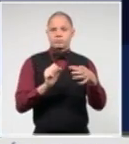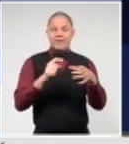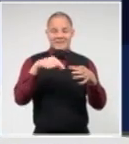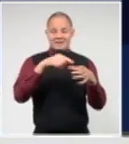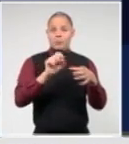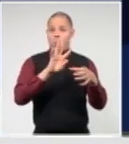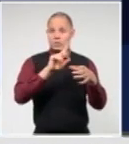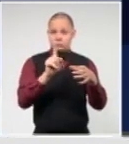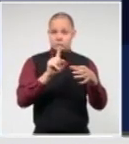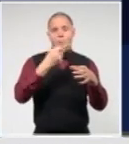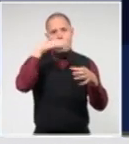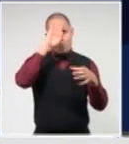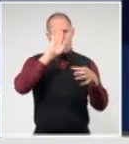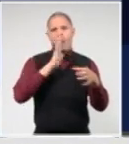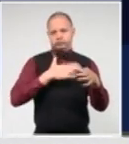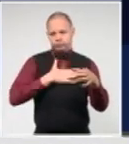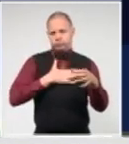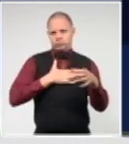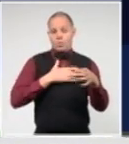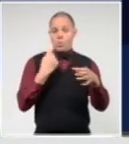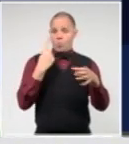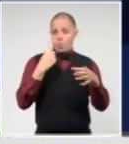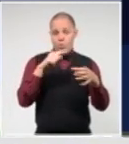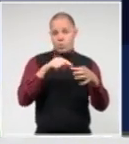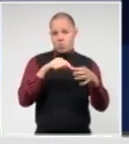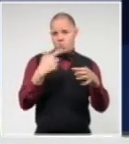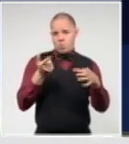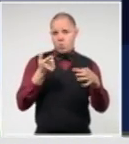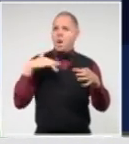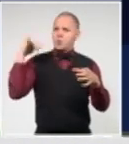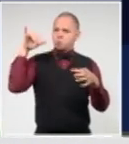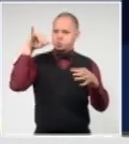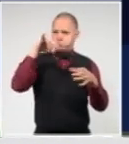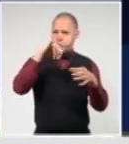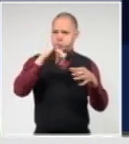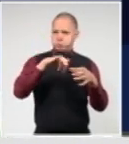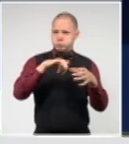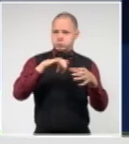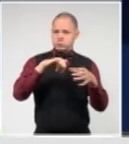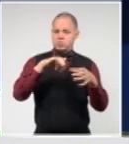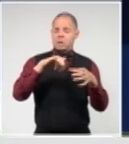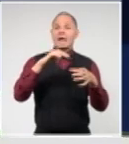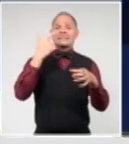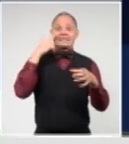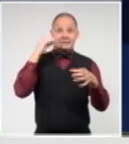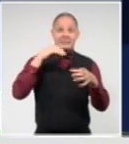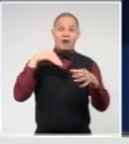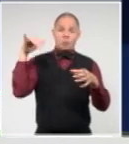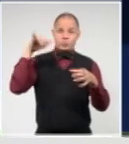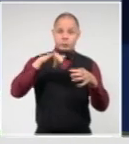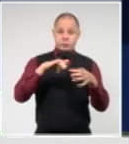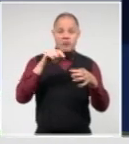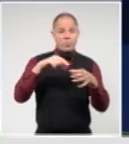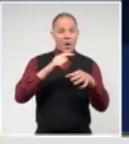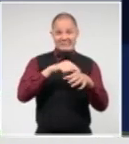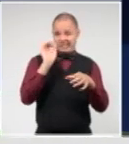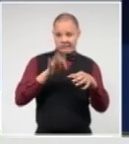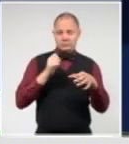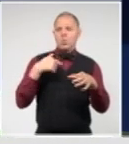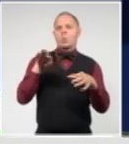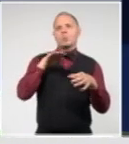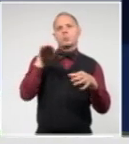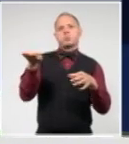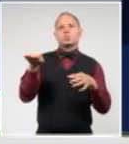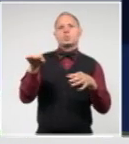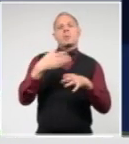Of the 42 positive cases diagnosed yesterday, 41 are Cubans and 1 is